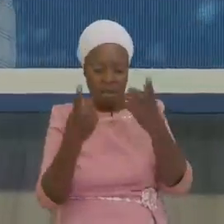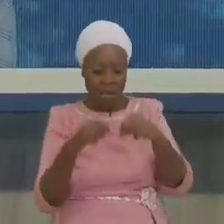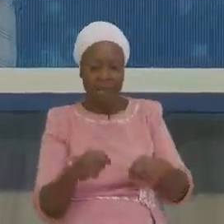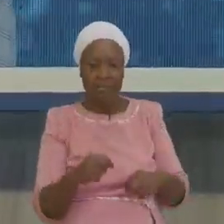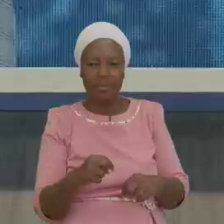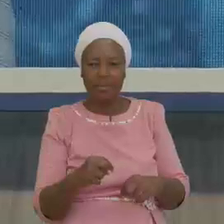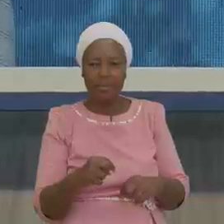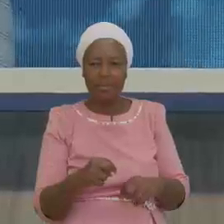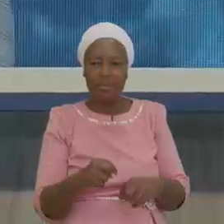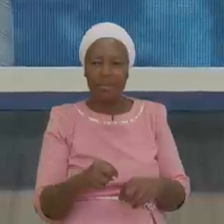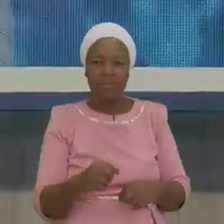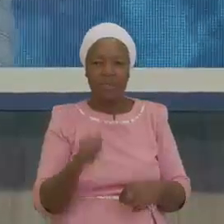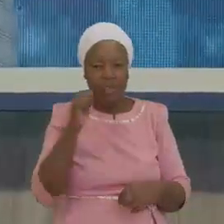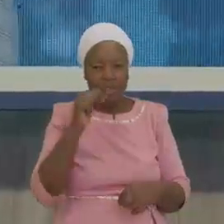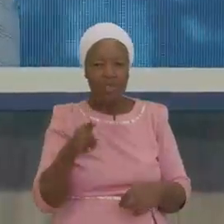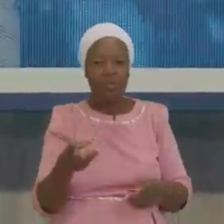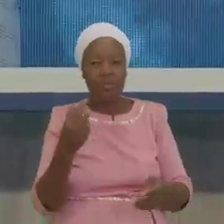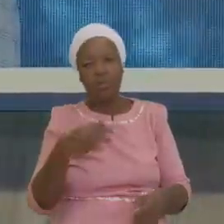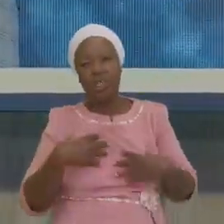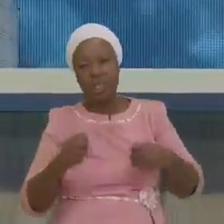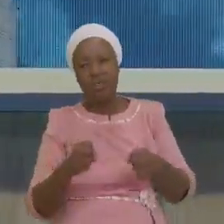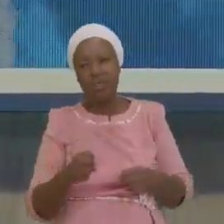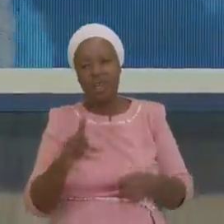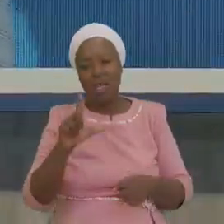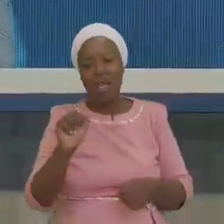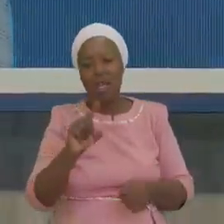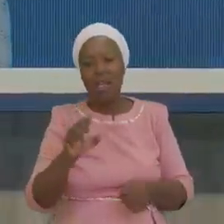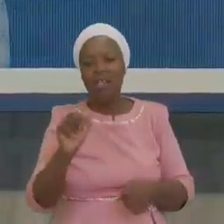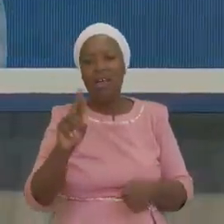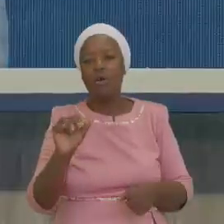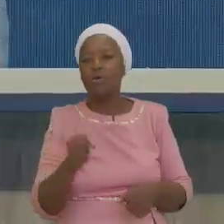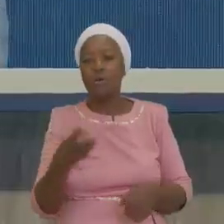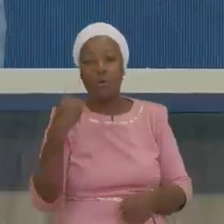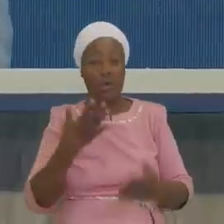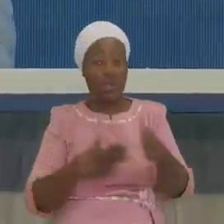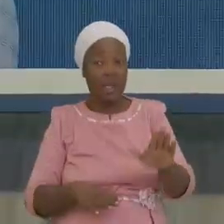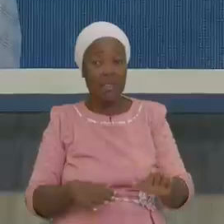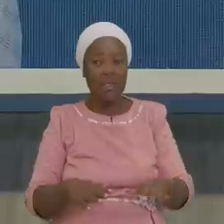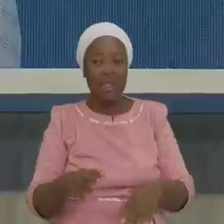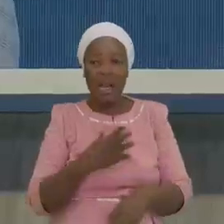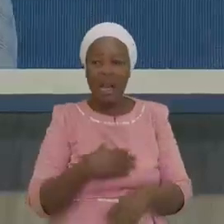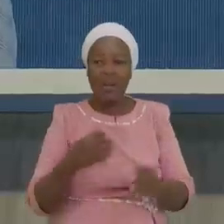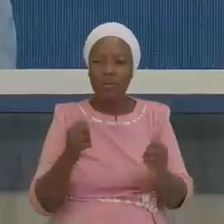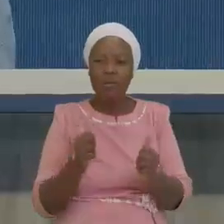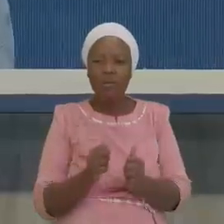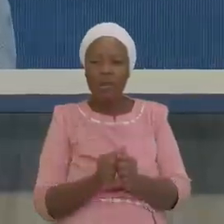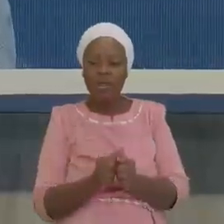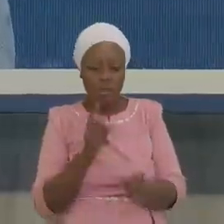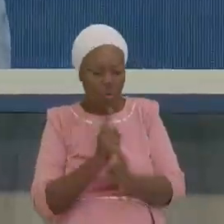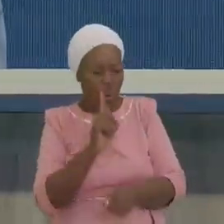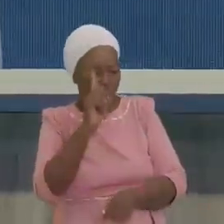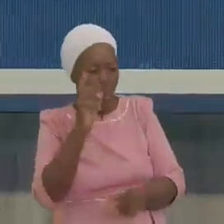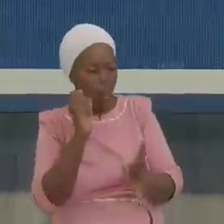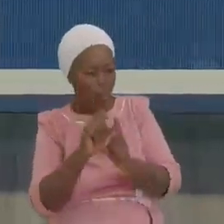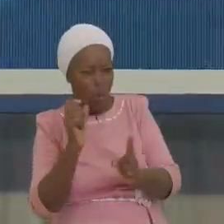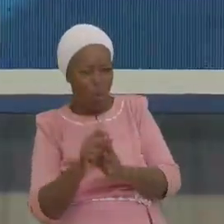she was healed. Lazarus was dead. And with only one sentence, declaration,